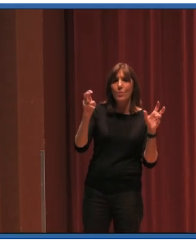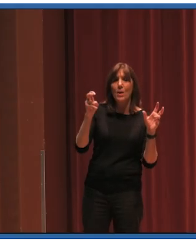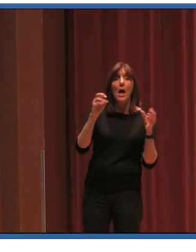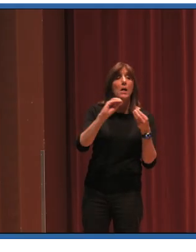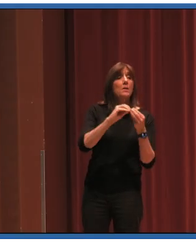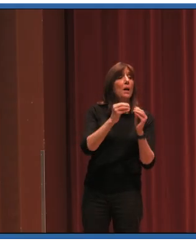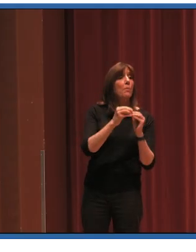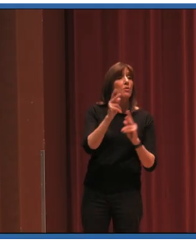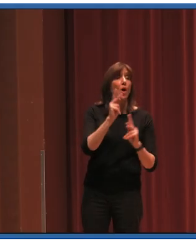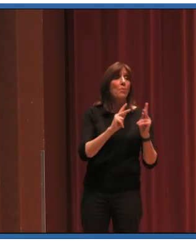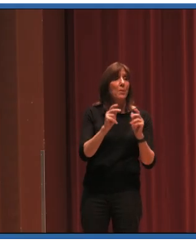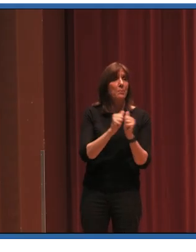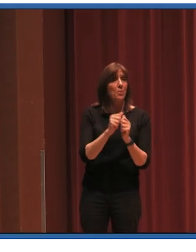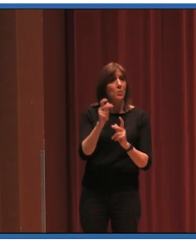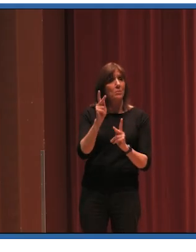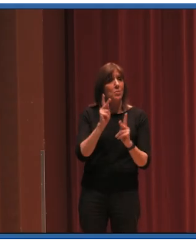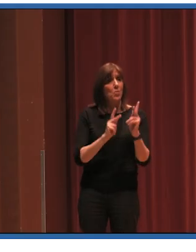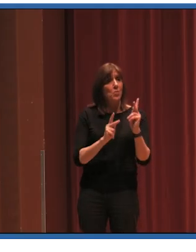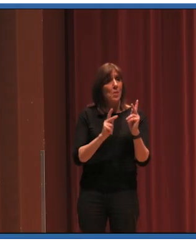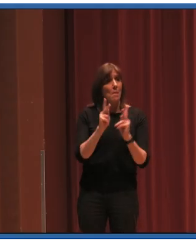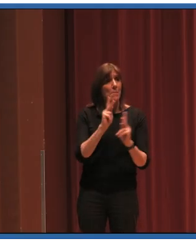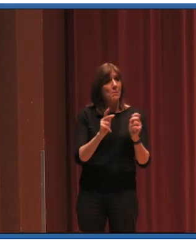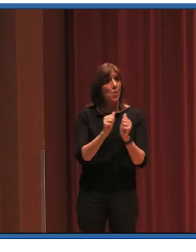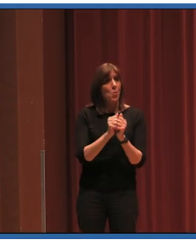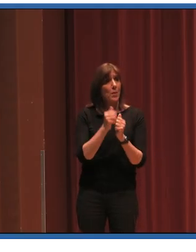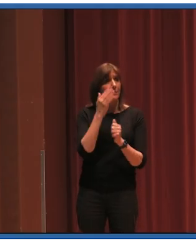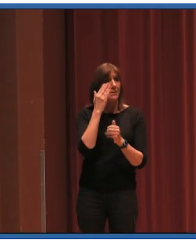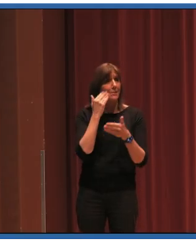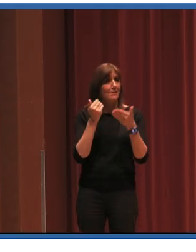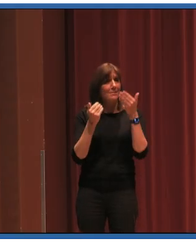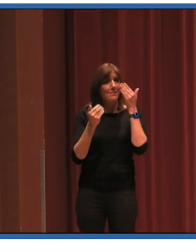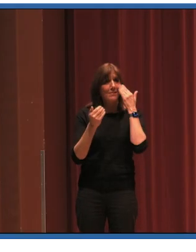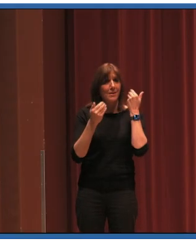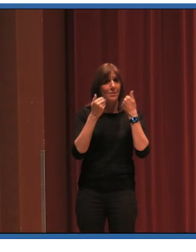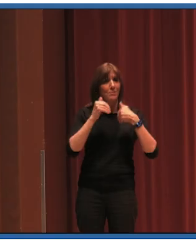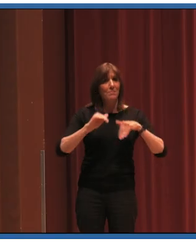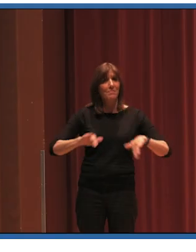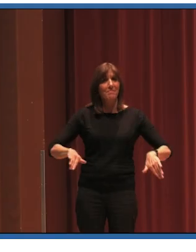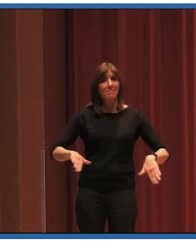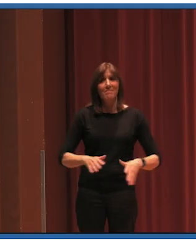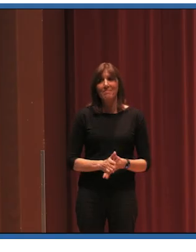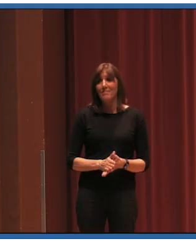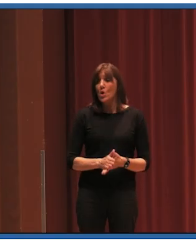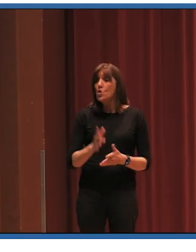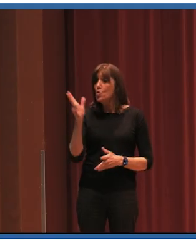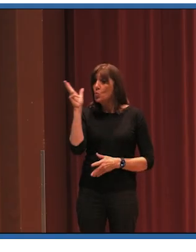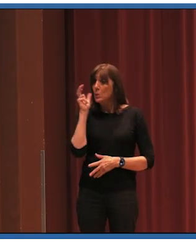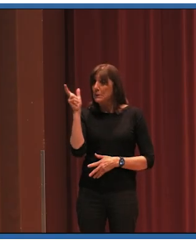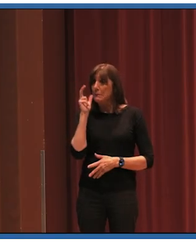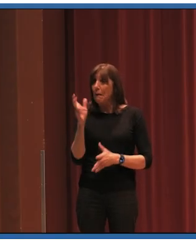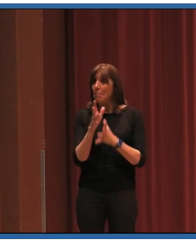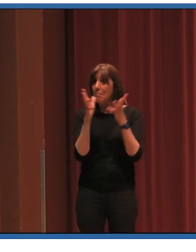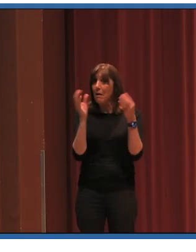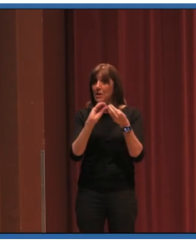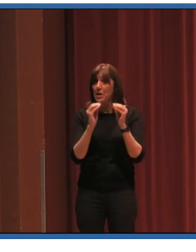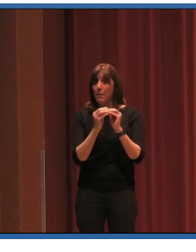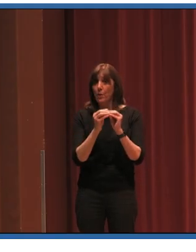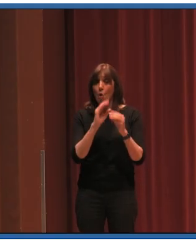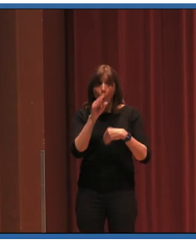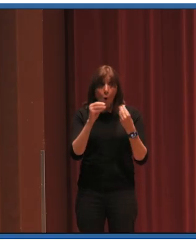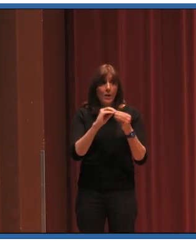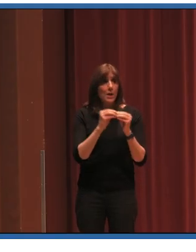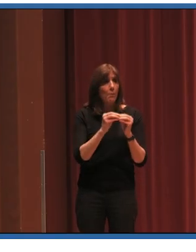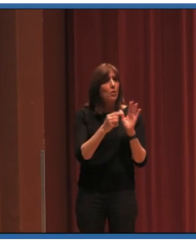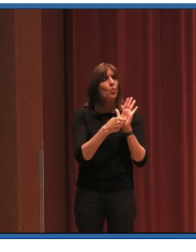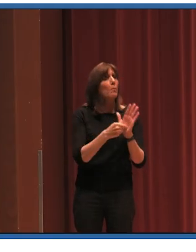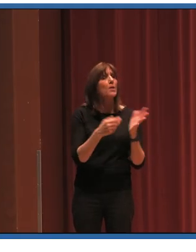with the tears wiped away. We're going to throw a lot of numbers at you, and so we want to acknowledge that all these numbers represent people.